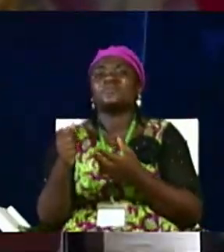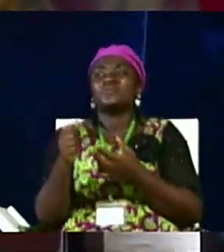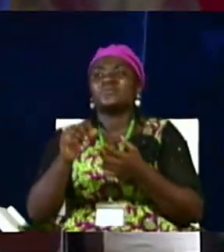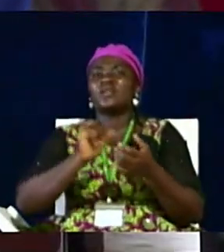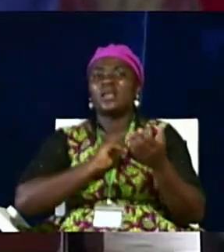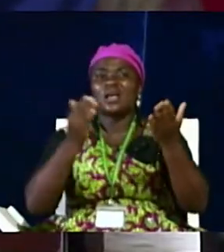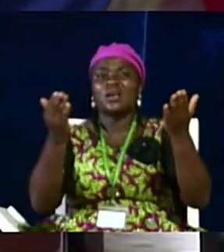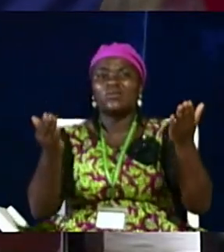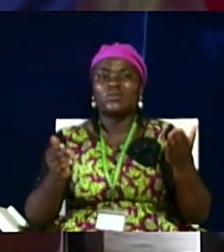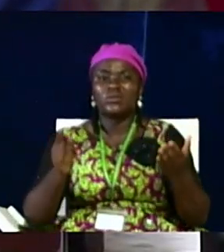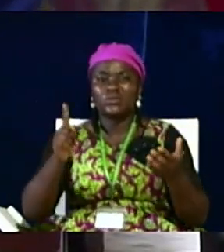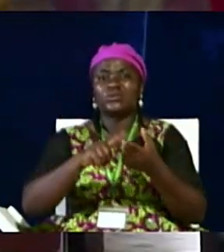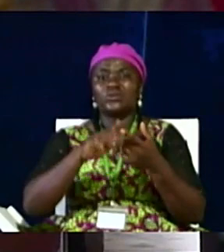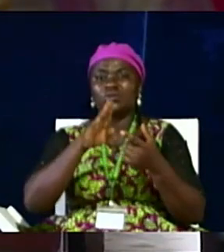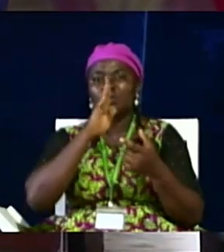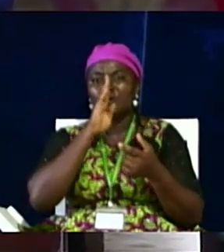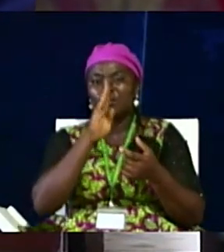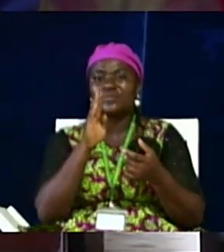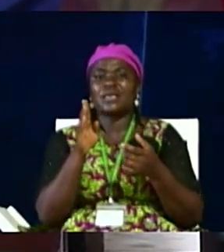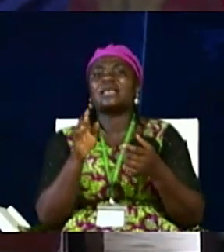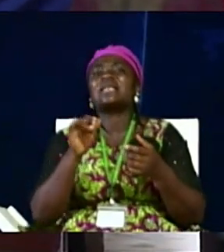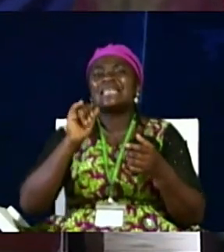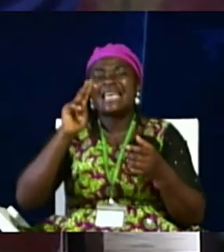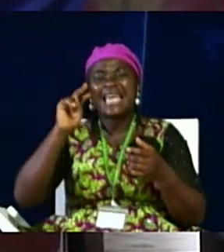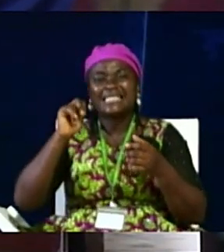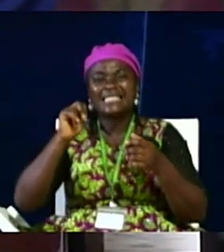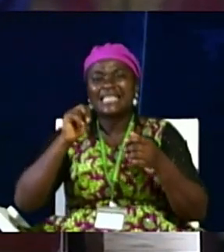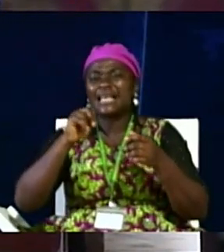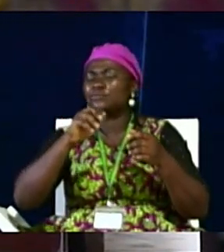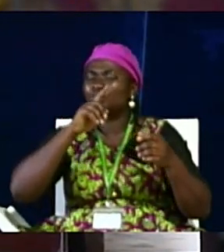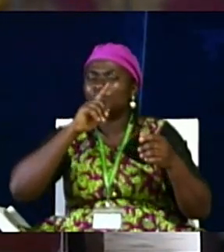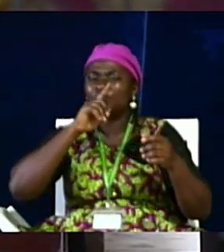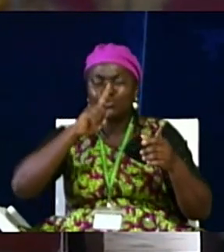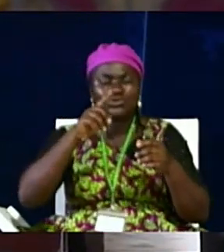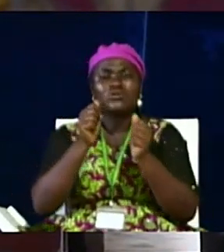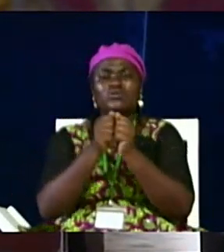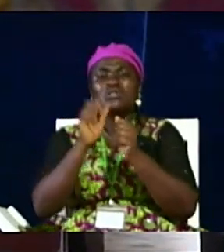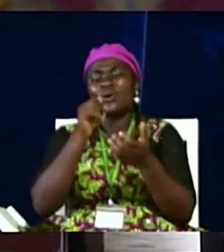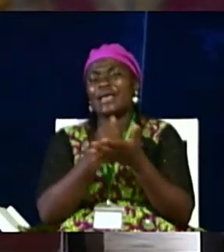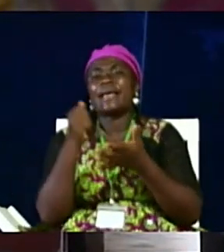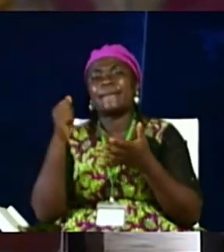be intentional with your amen.